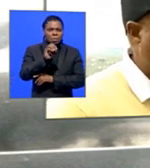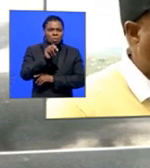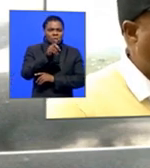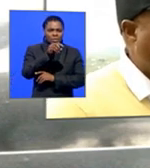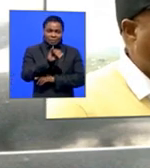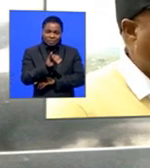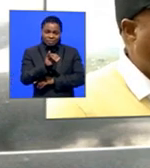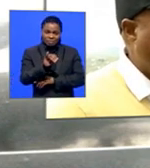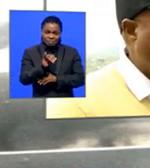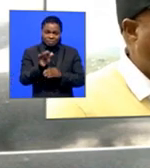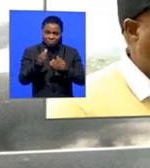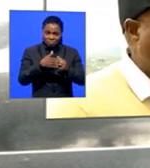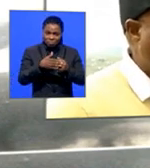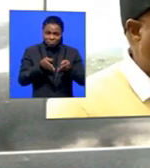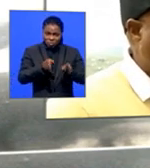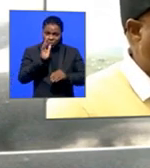that.